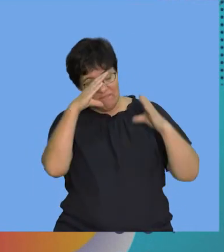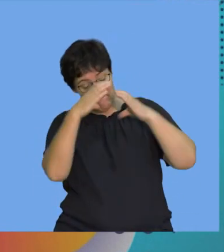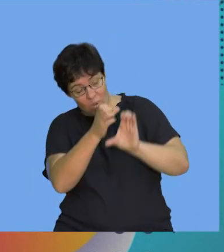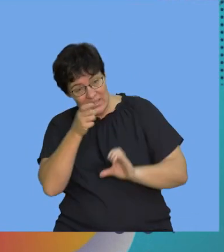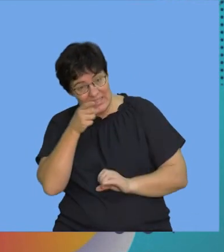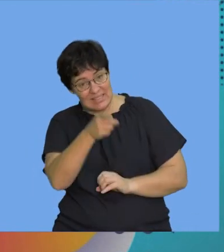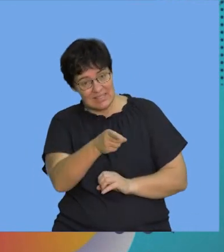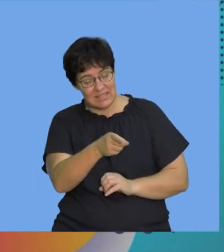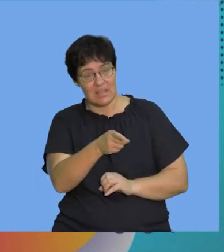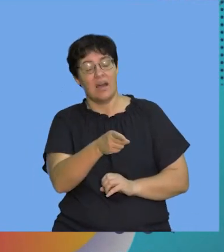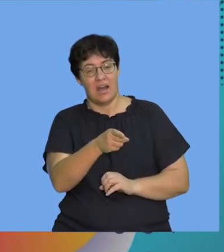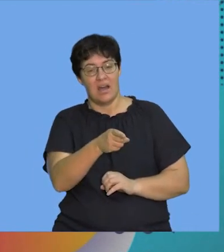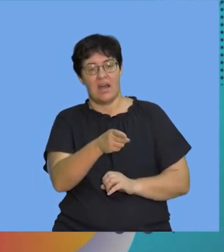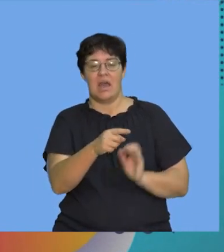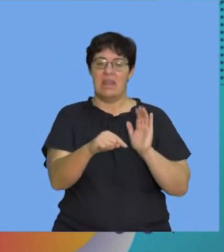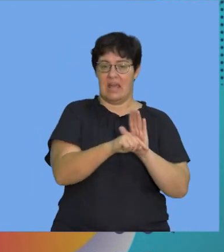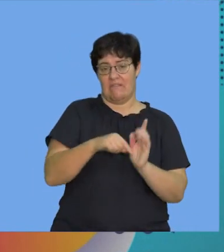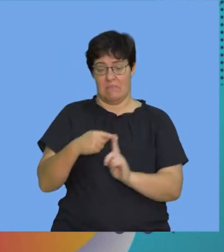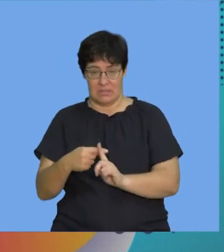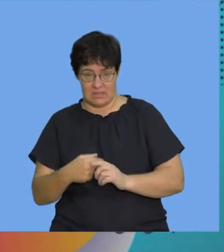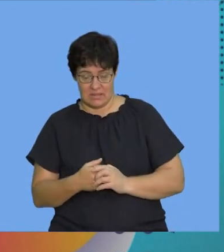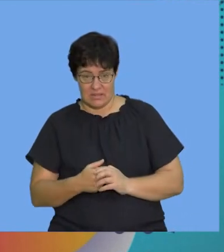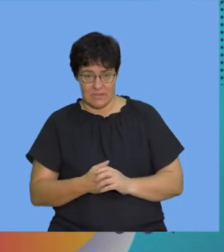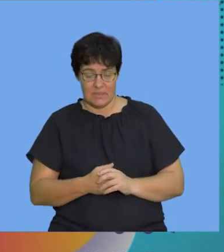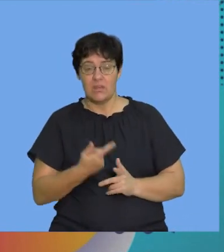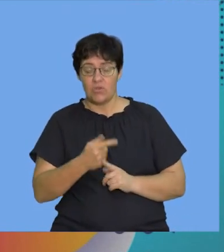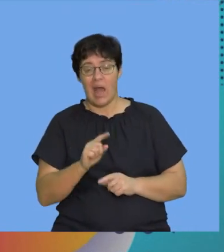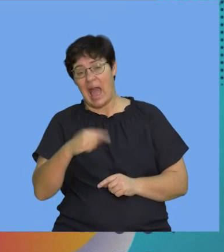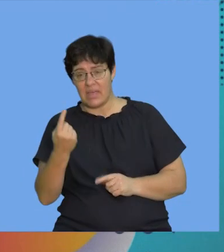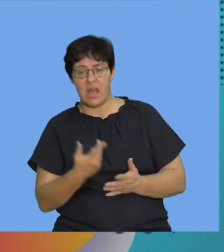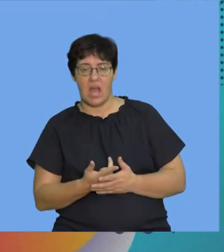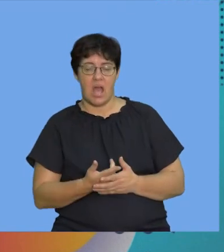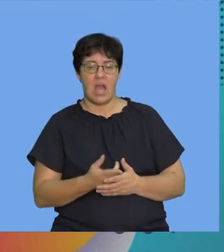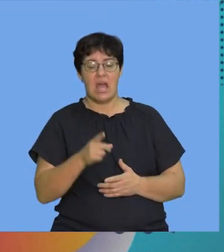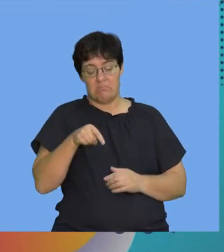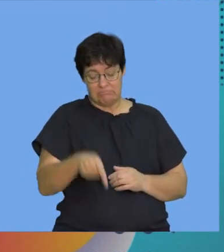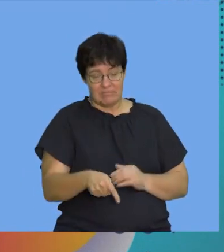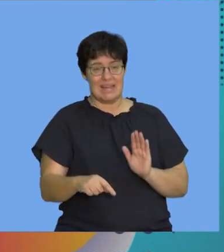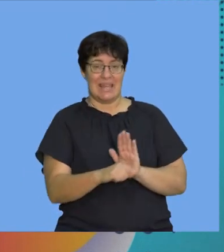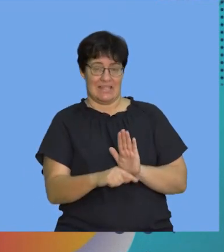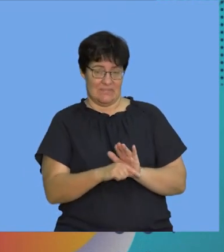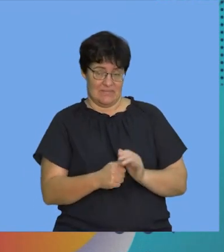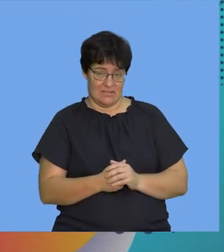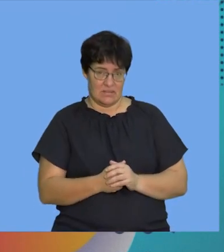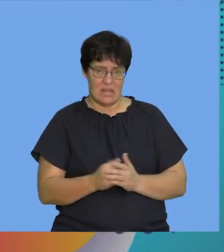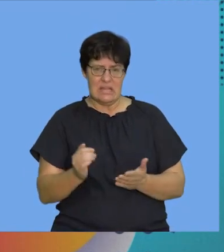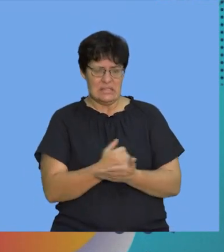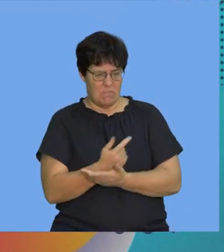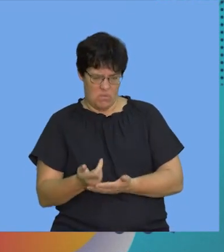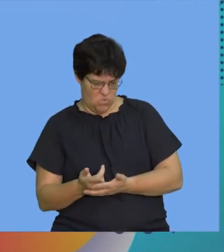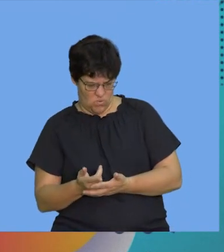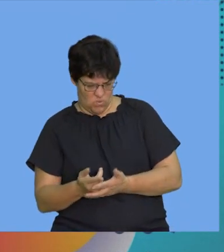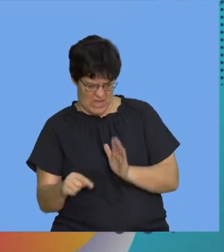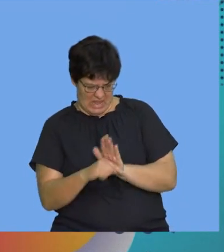to the signs, because at times the other formula will give you a denominator which is a negative. Some people don't really know how to work